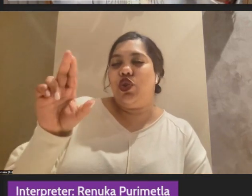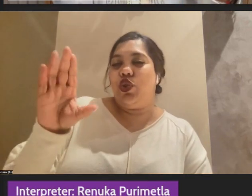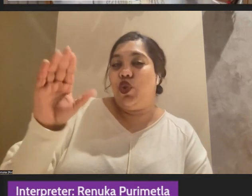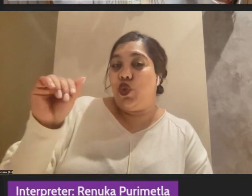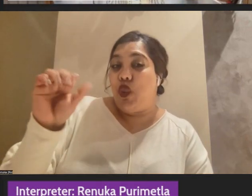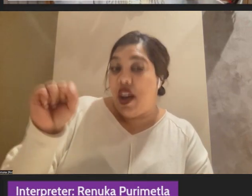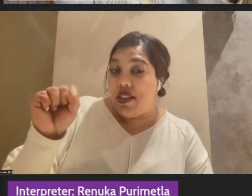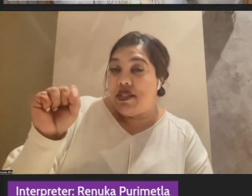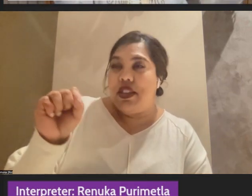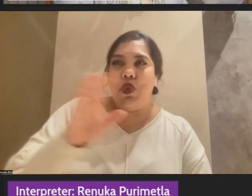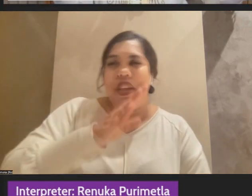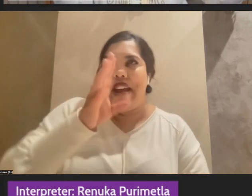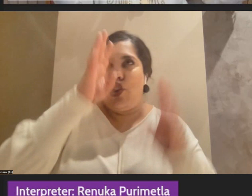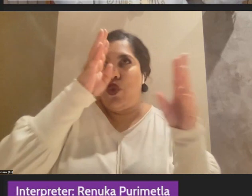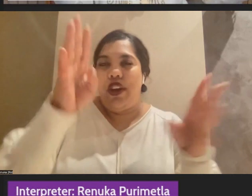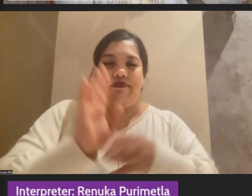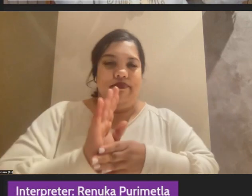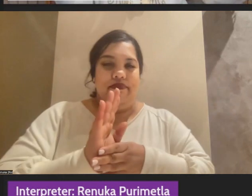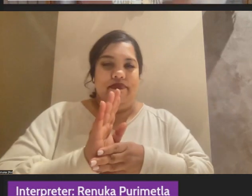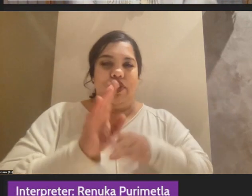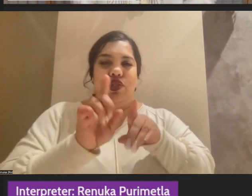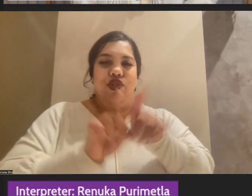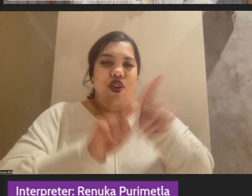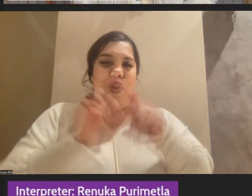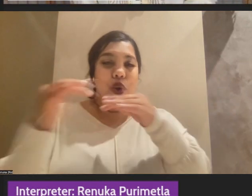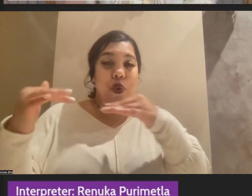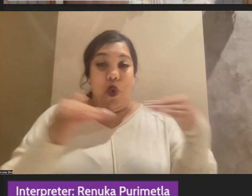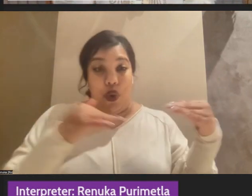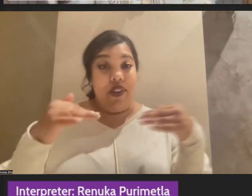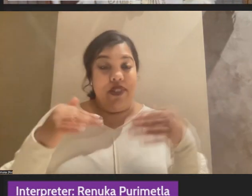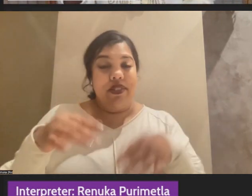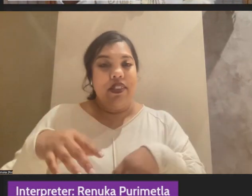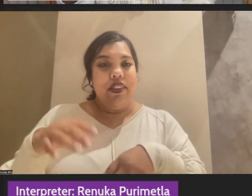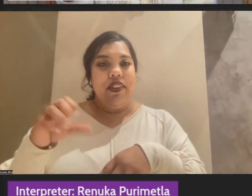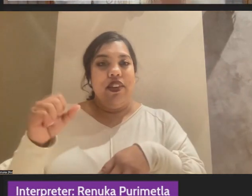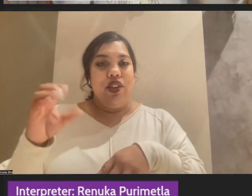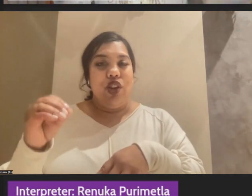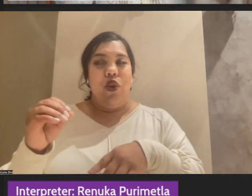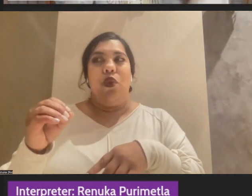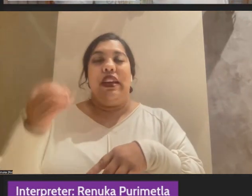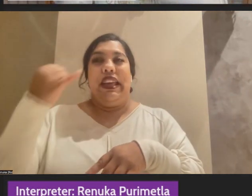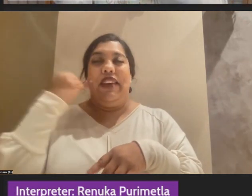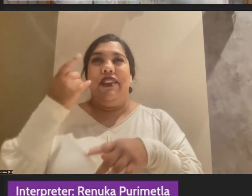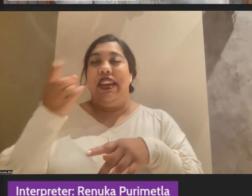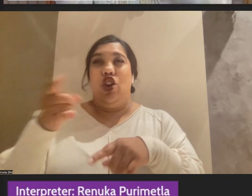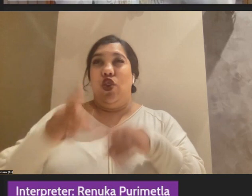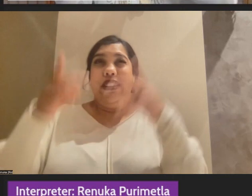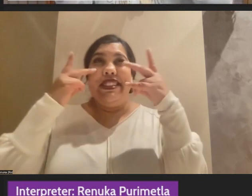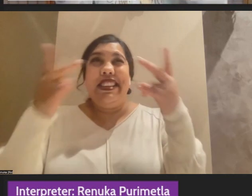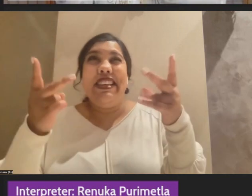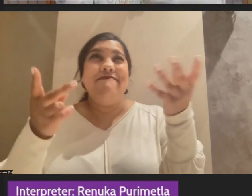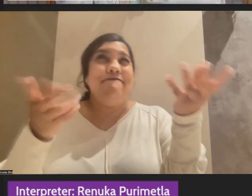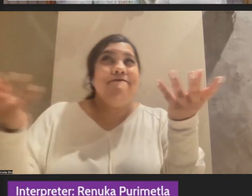have prevented any of that from becoming possible. It should have prevented Industrial Lights and